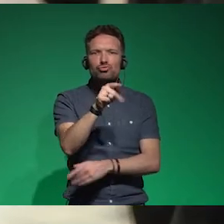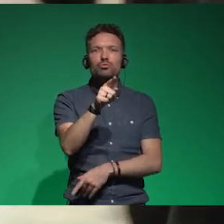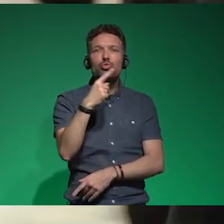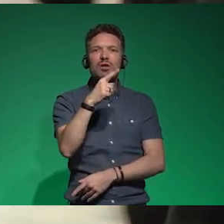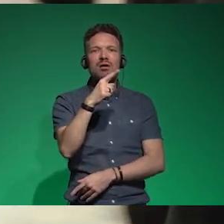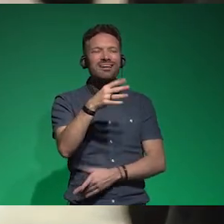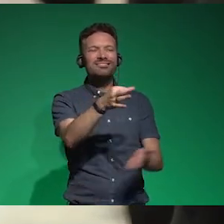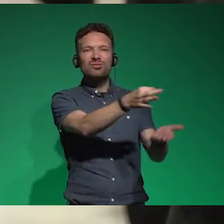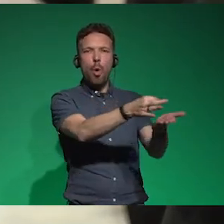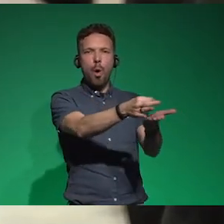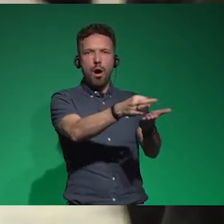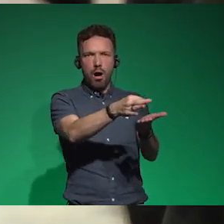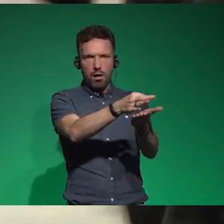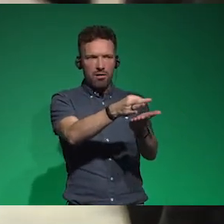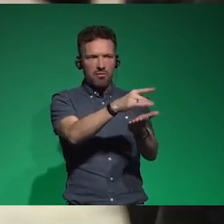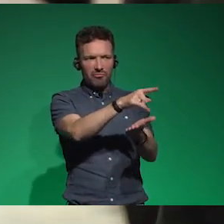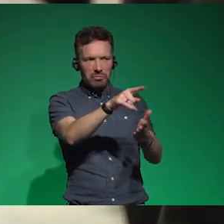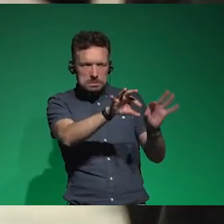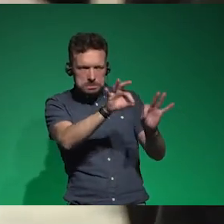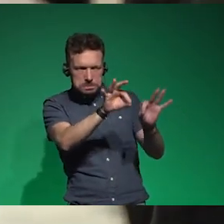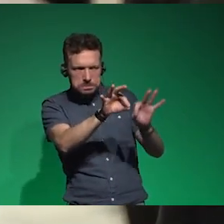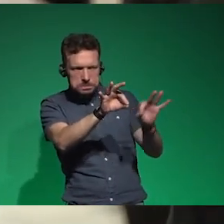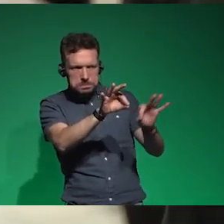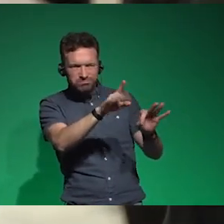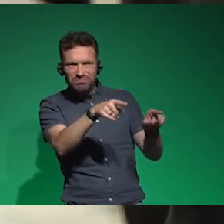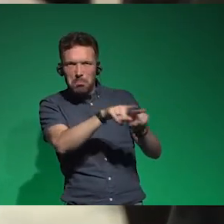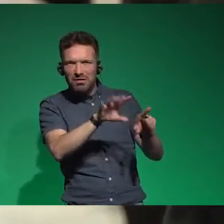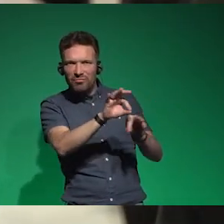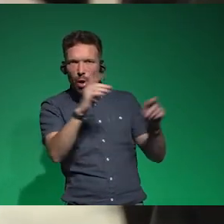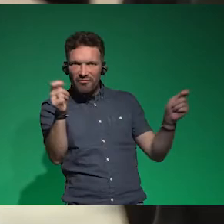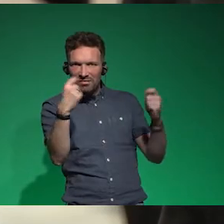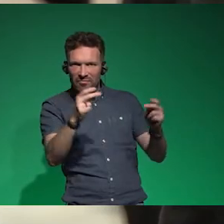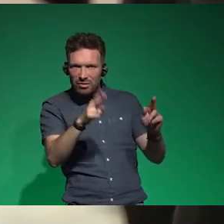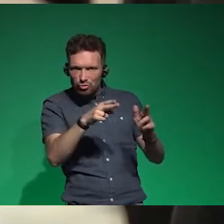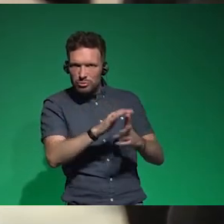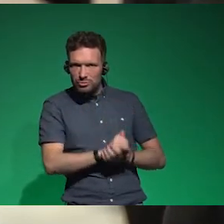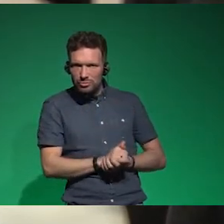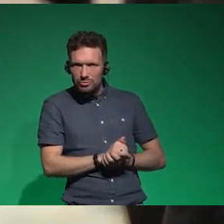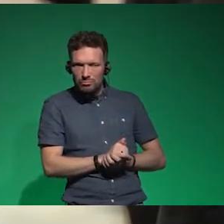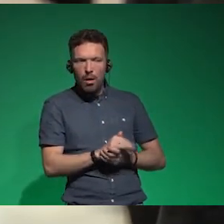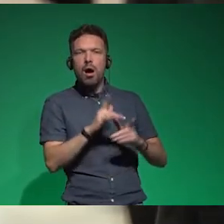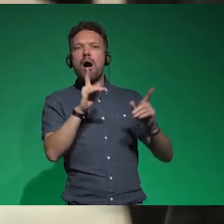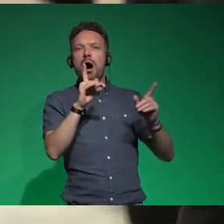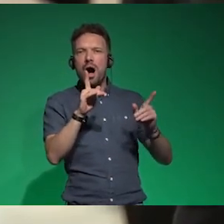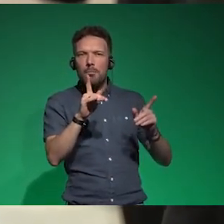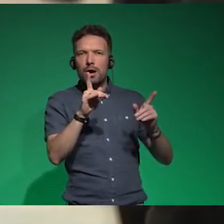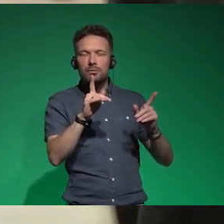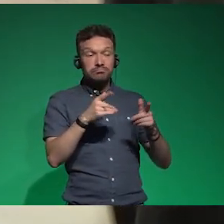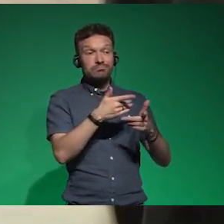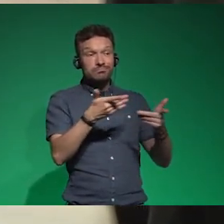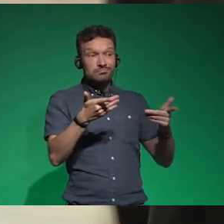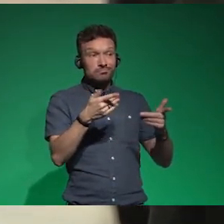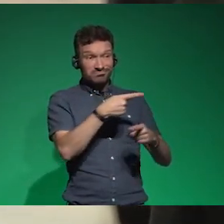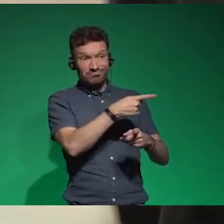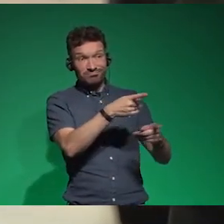where people are apparently already known to the Göttingen researchers. So it will probably be a village where you feel very